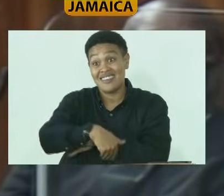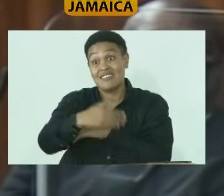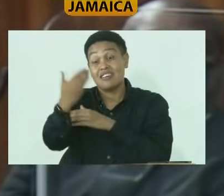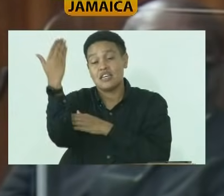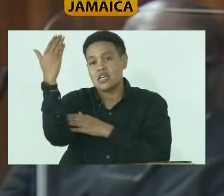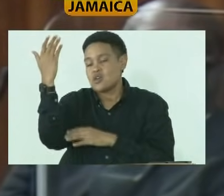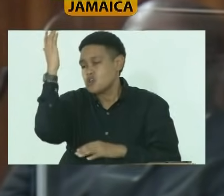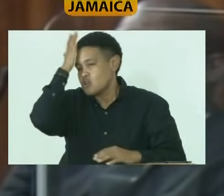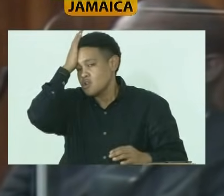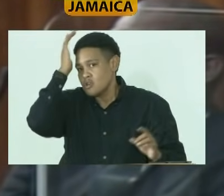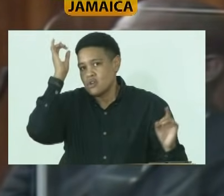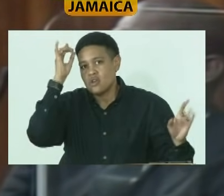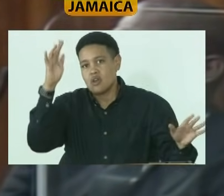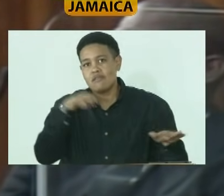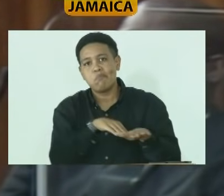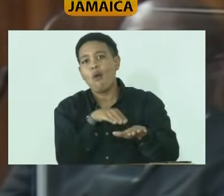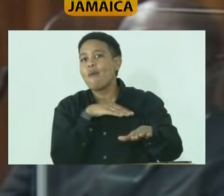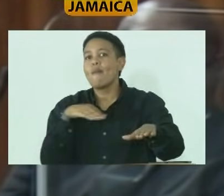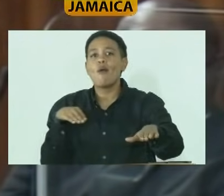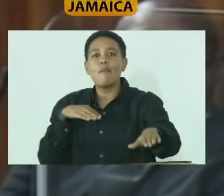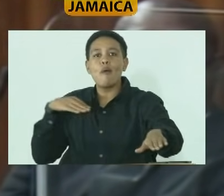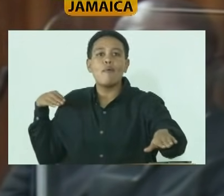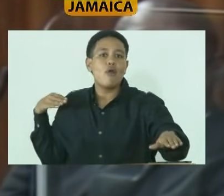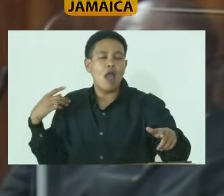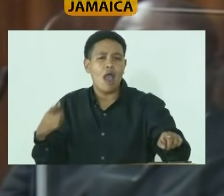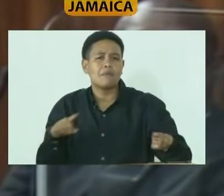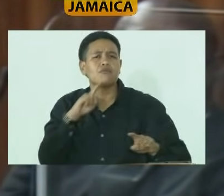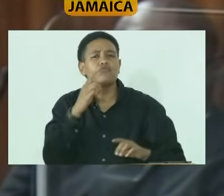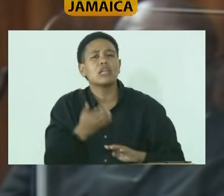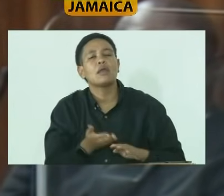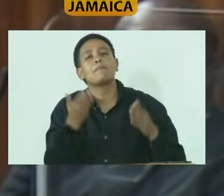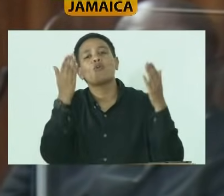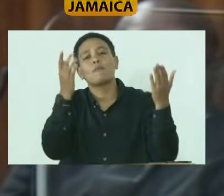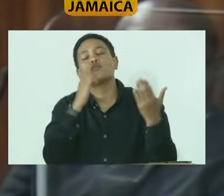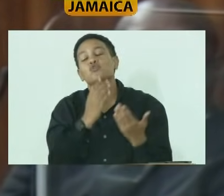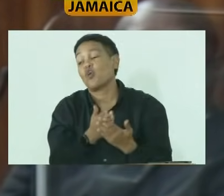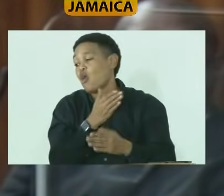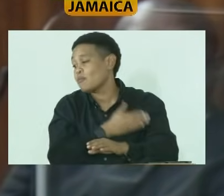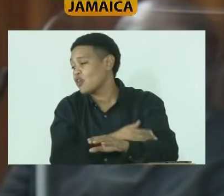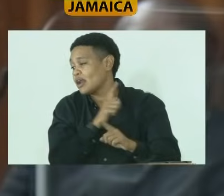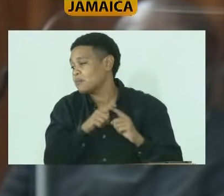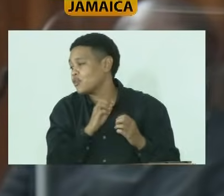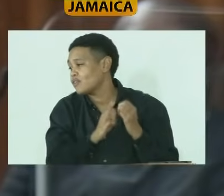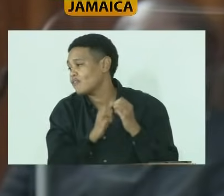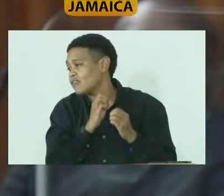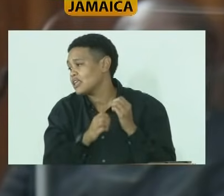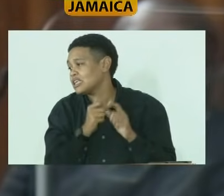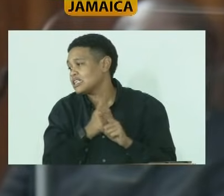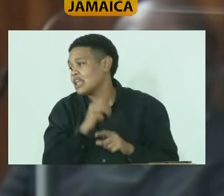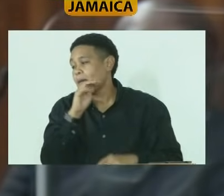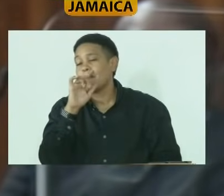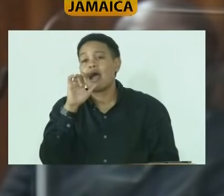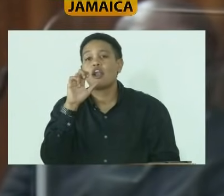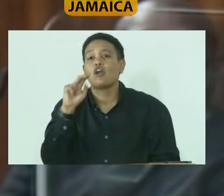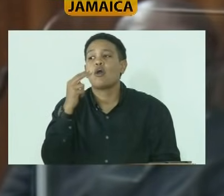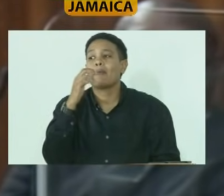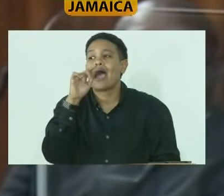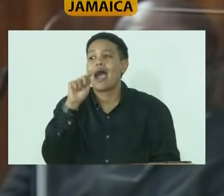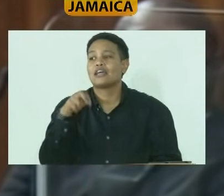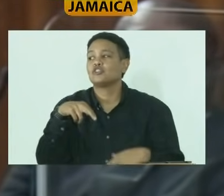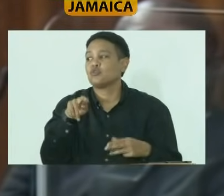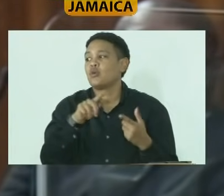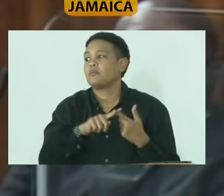occurrence. It is proposed to upgrade and rehabilitate the Malcolm Heights Drive, and the